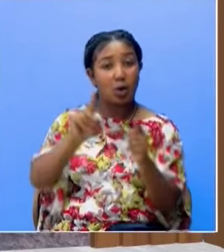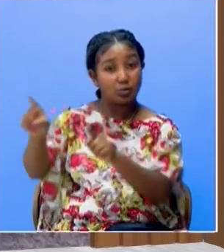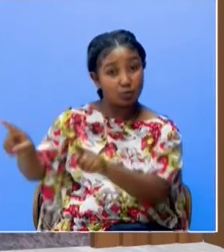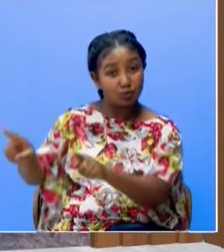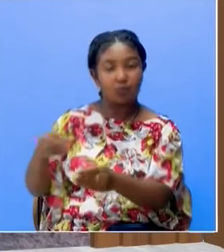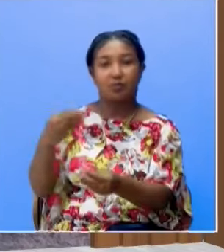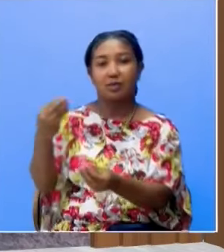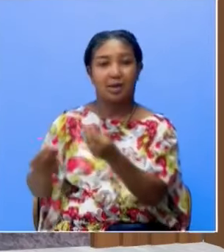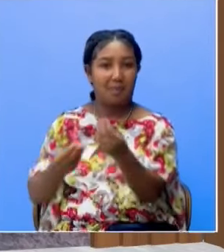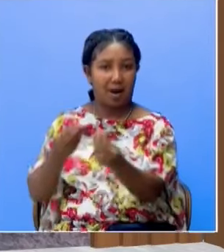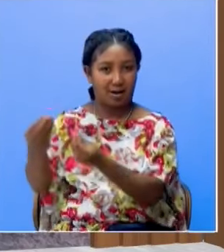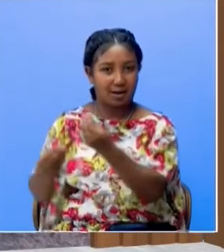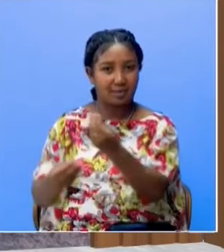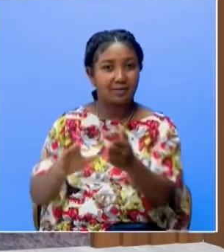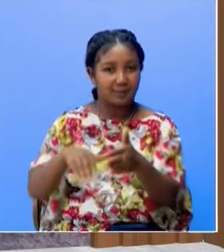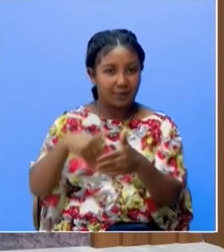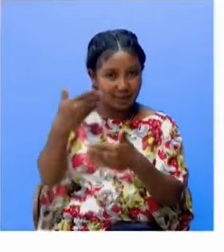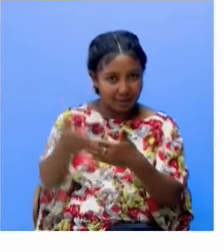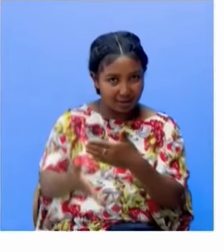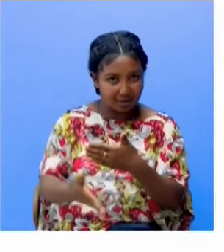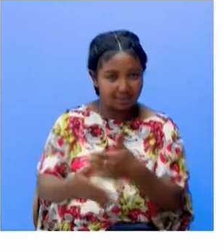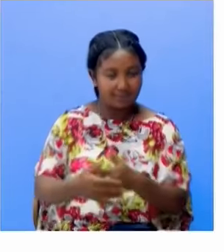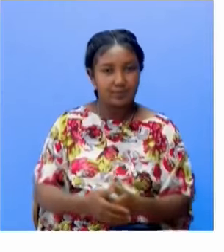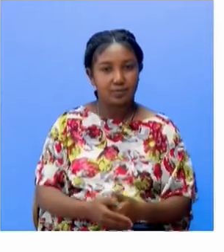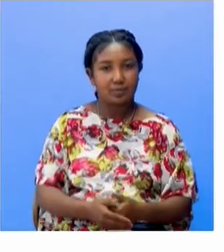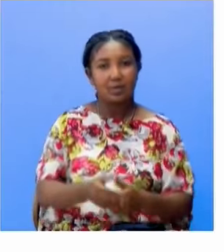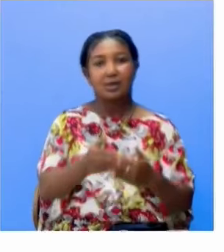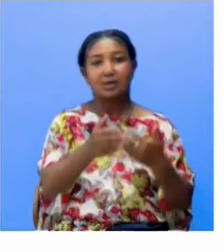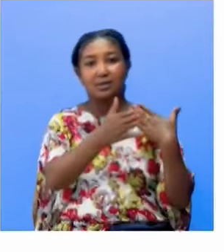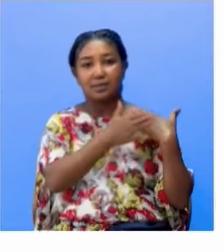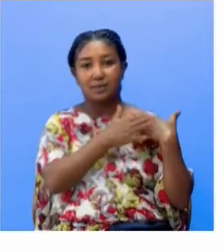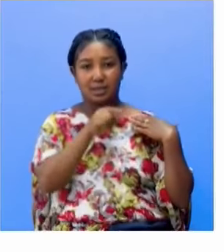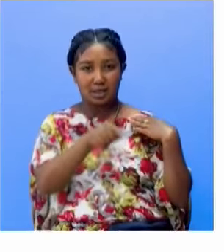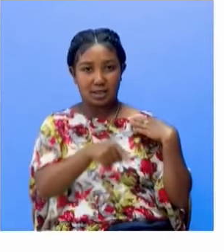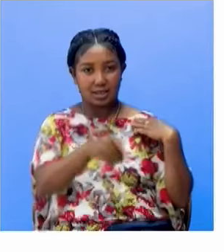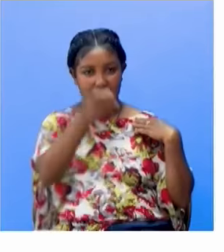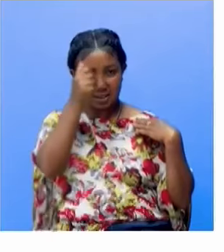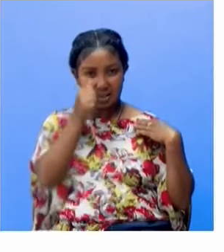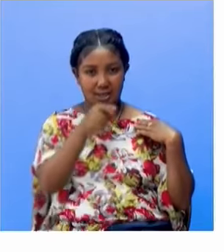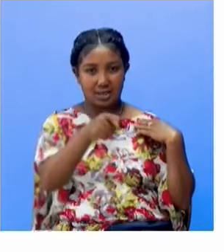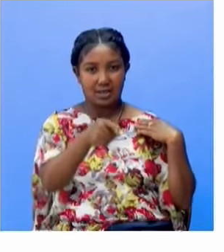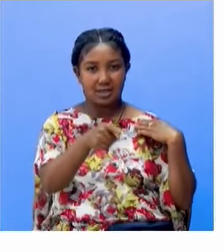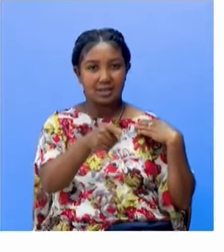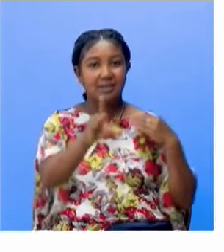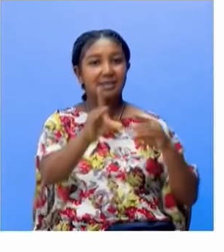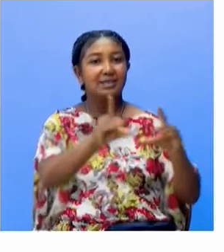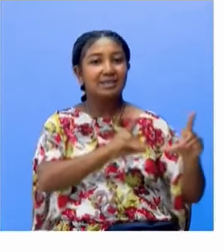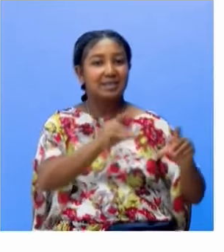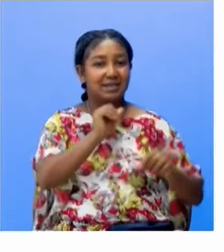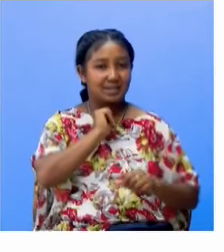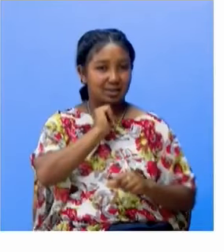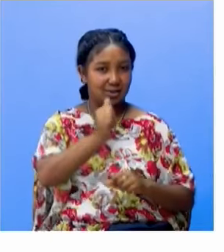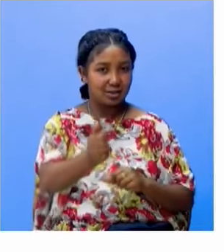market. Then the subject should be here. He didn't.